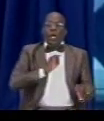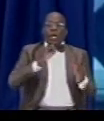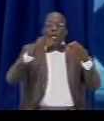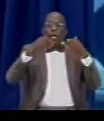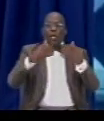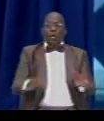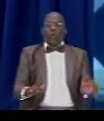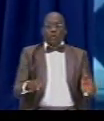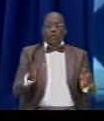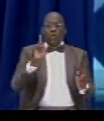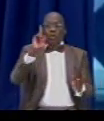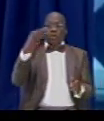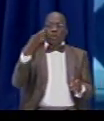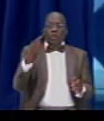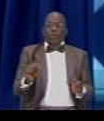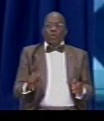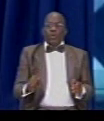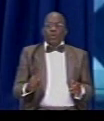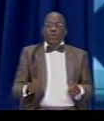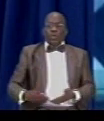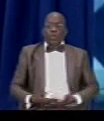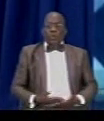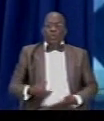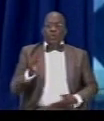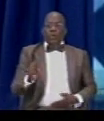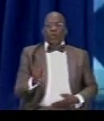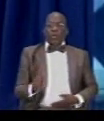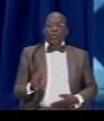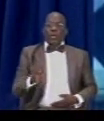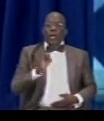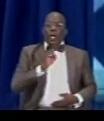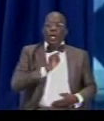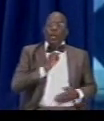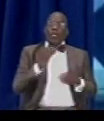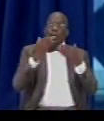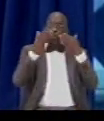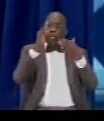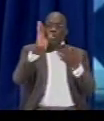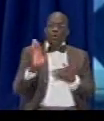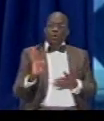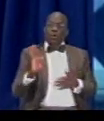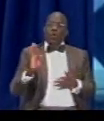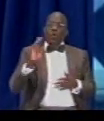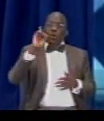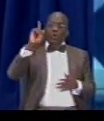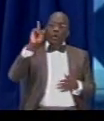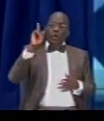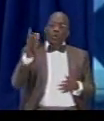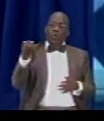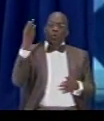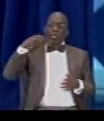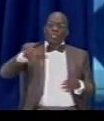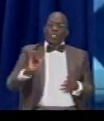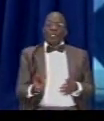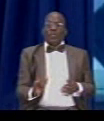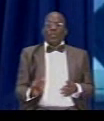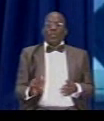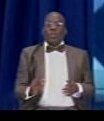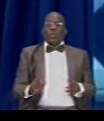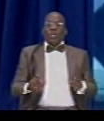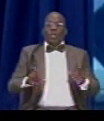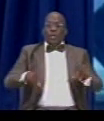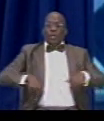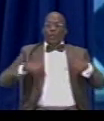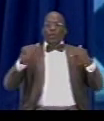babies. It was painful, but then I thank God because one was still alive. And I told God, I don't want to miscarry this baby. No